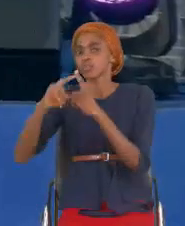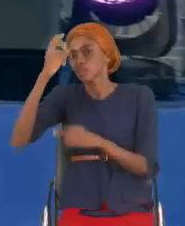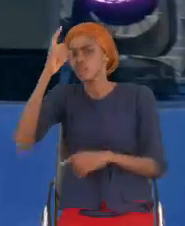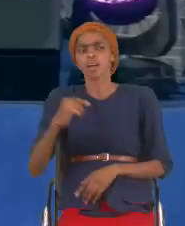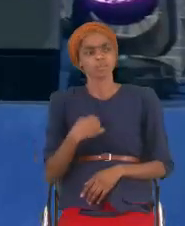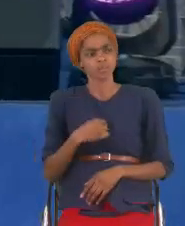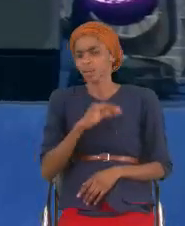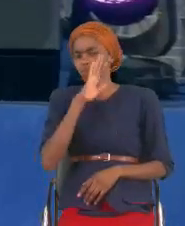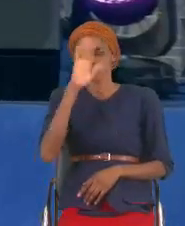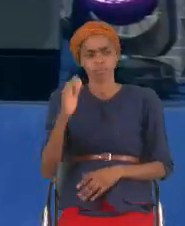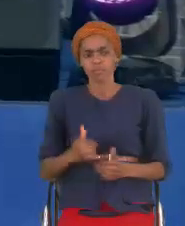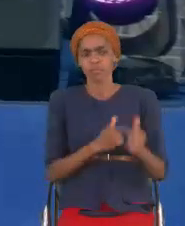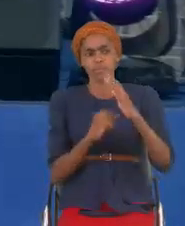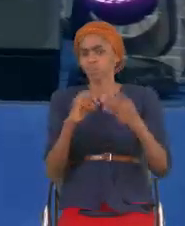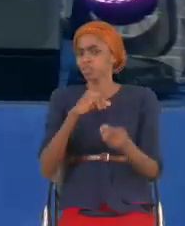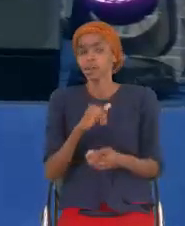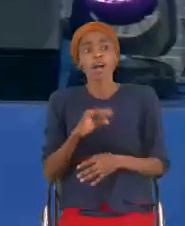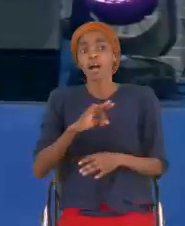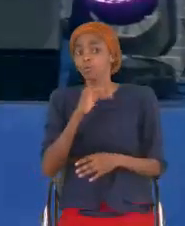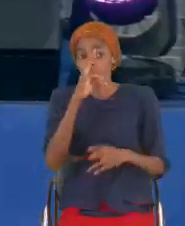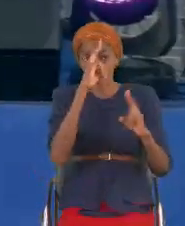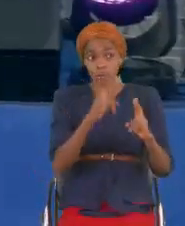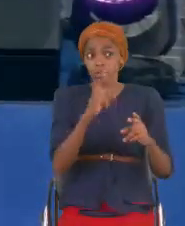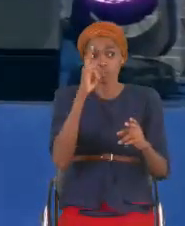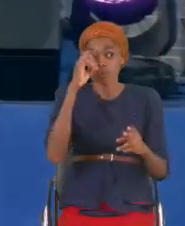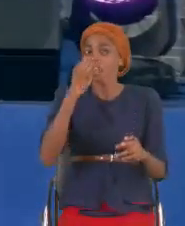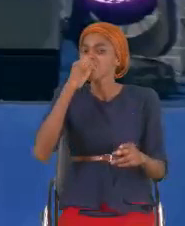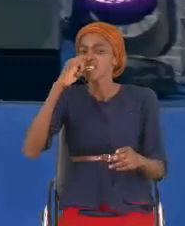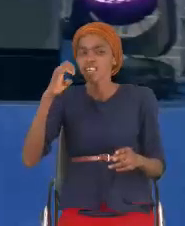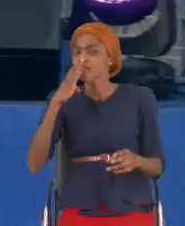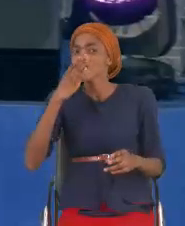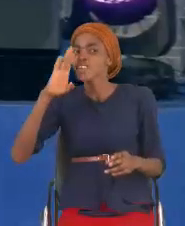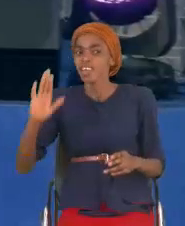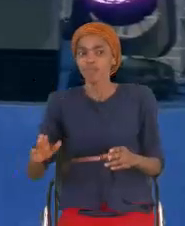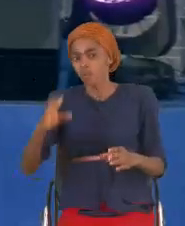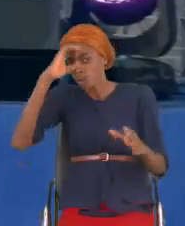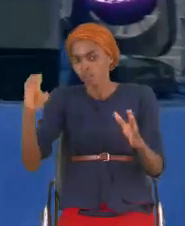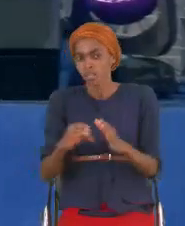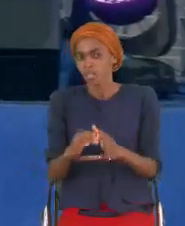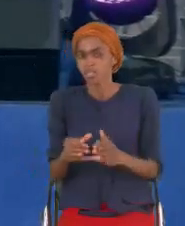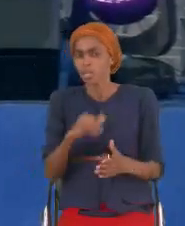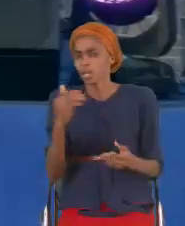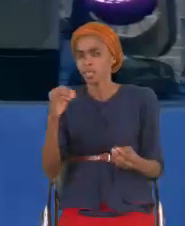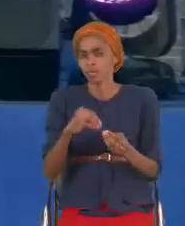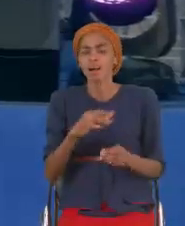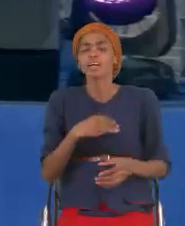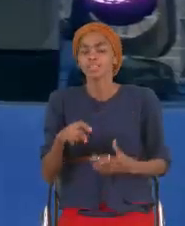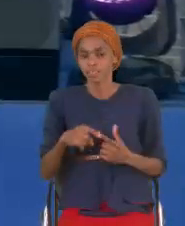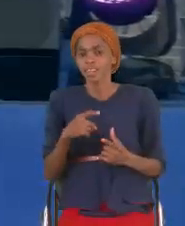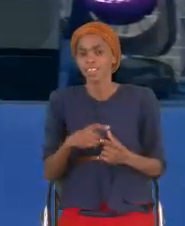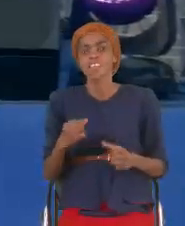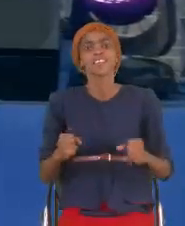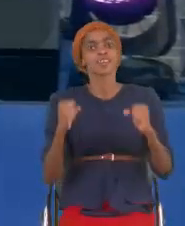anymore. No, I'm not going to honor that evil covenant anymore. Then the